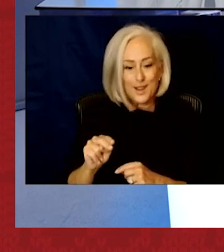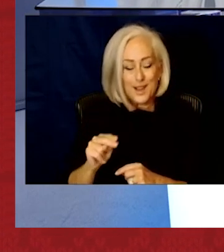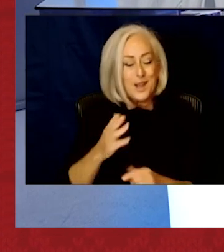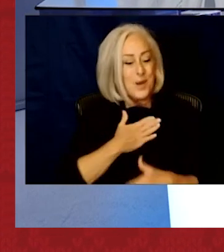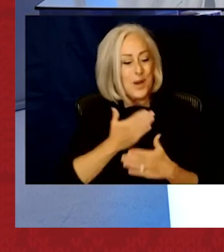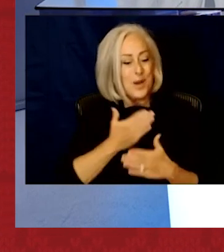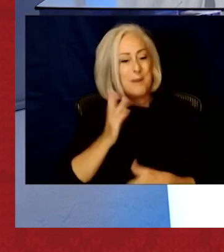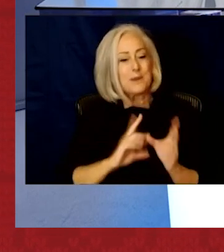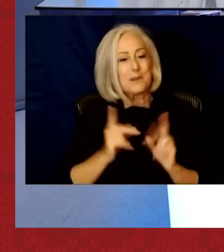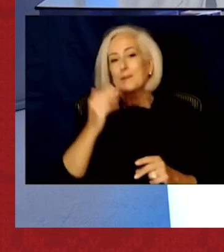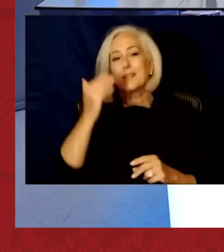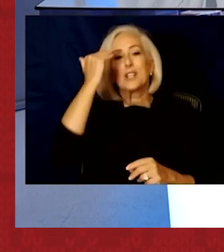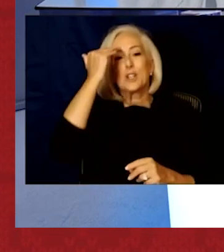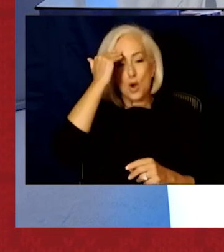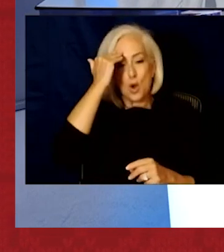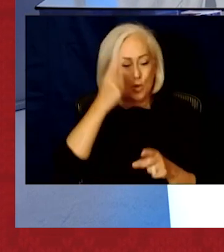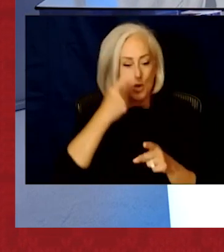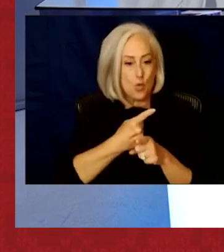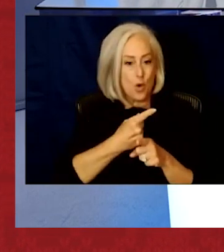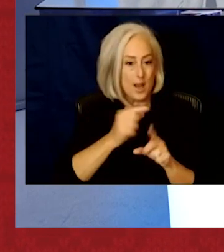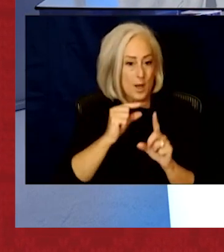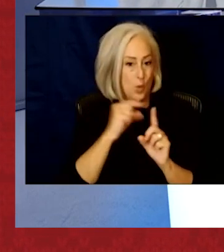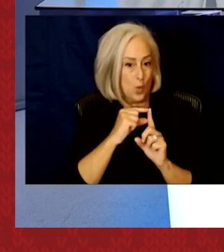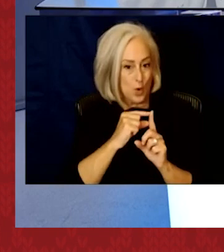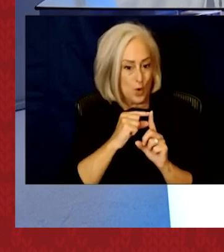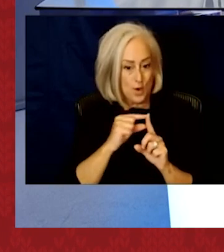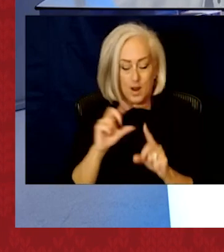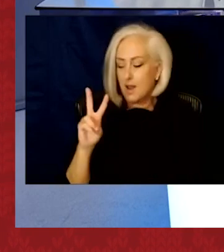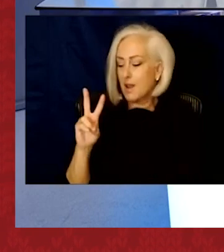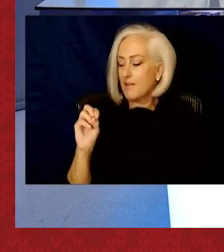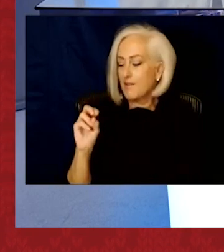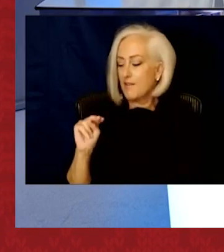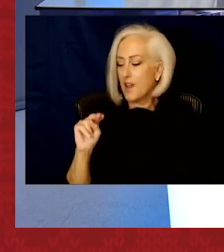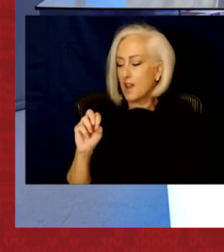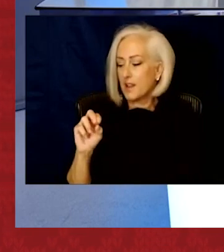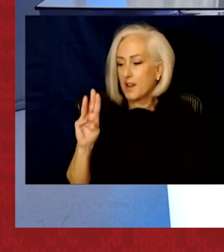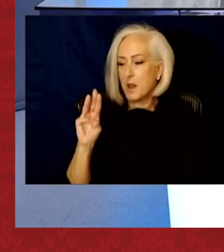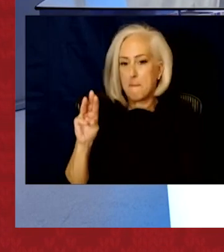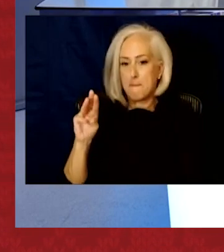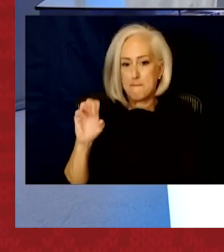is venomous, not poisonous snakes. Can you tell us the difference? So yeah,